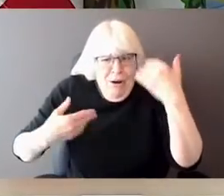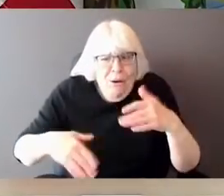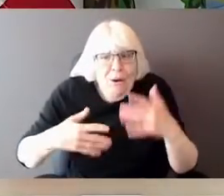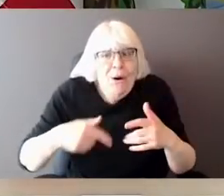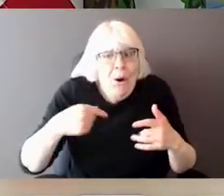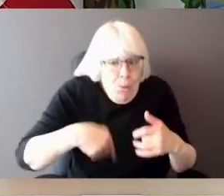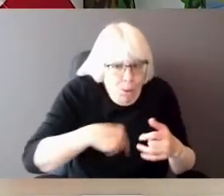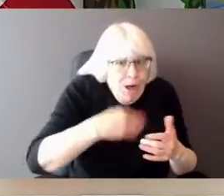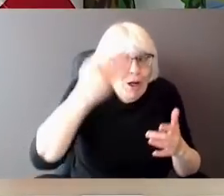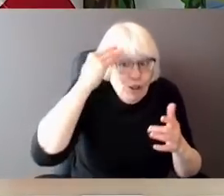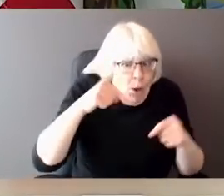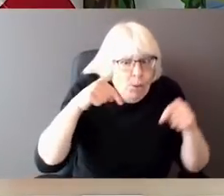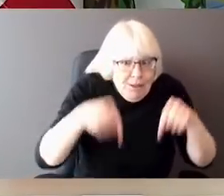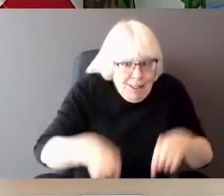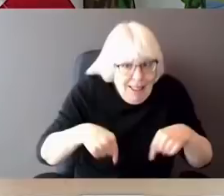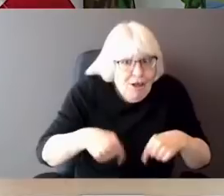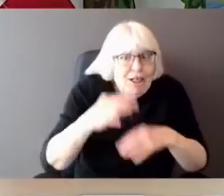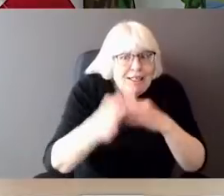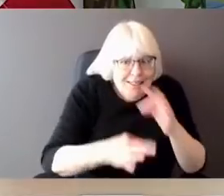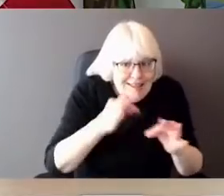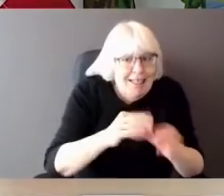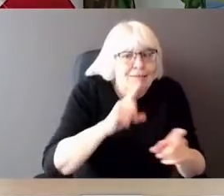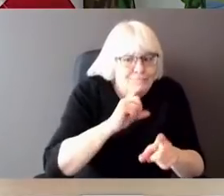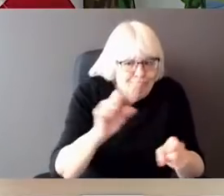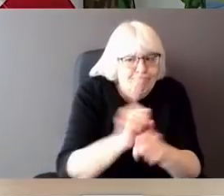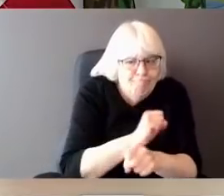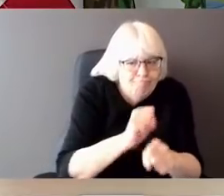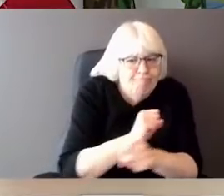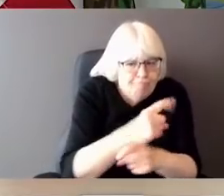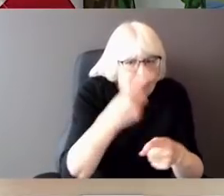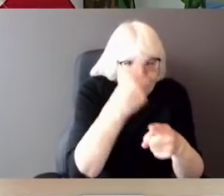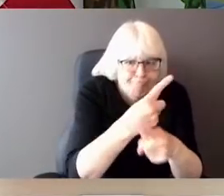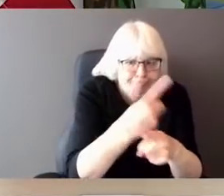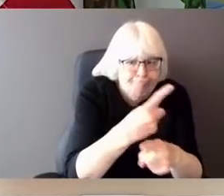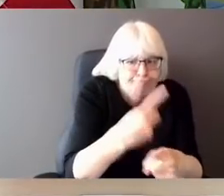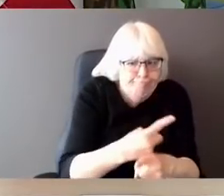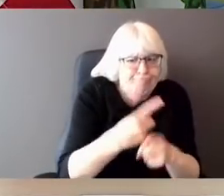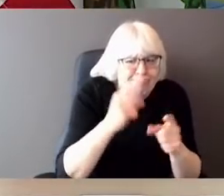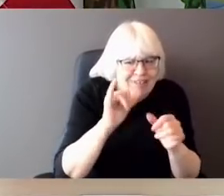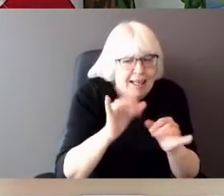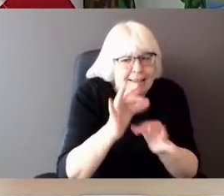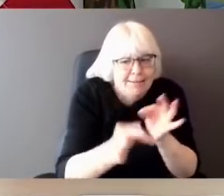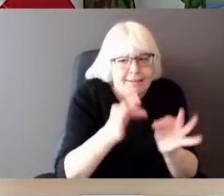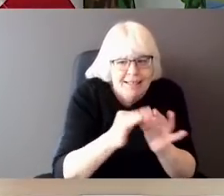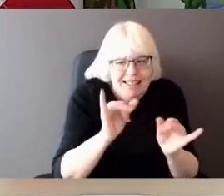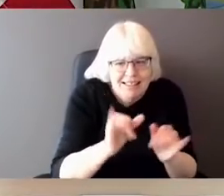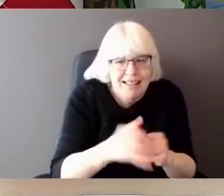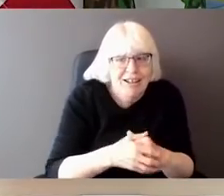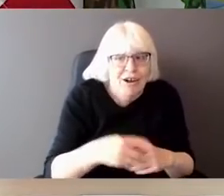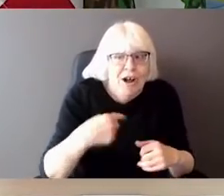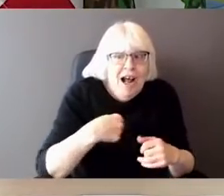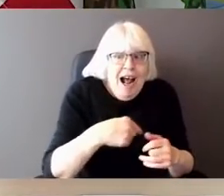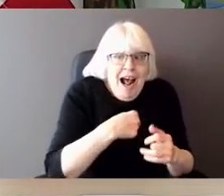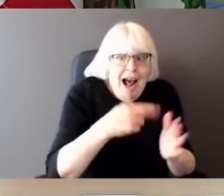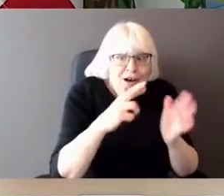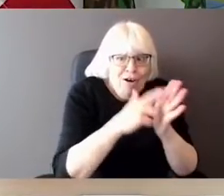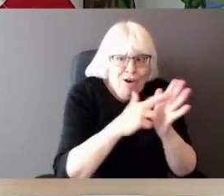I actually think that's why some of the measures that we had in place are